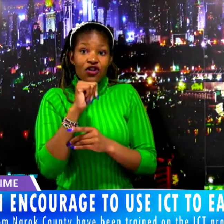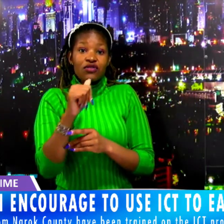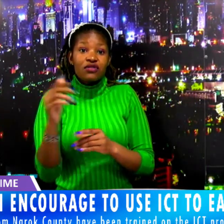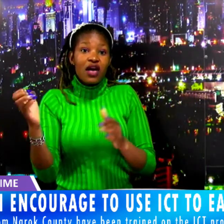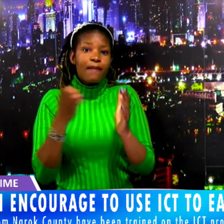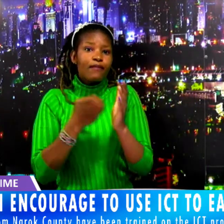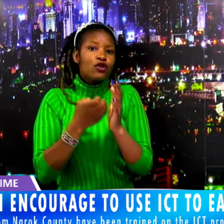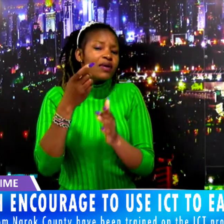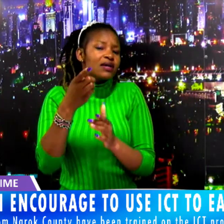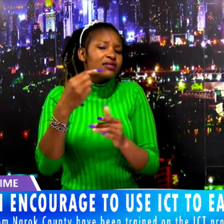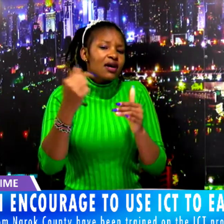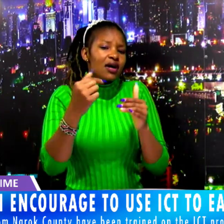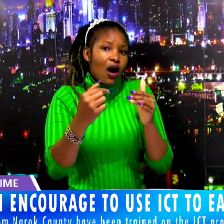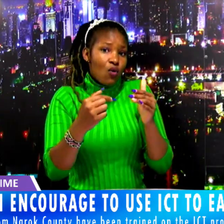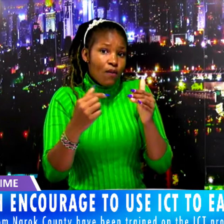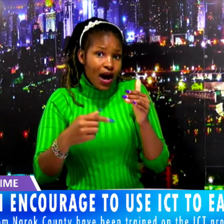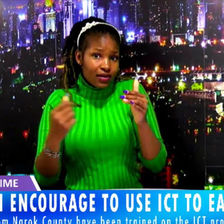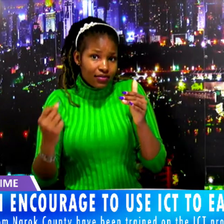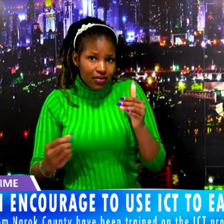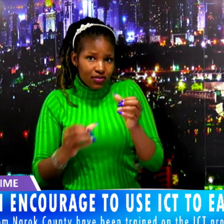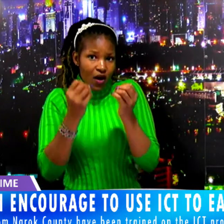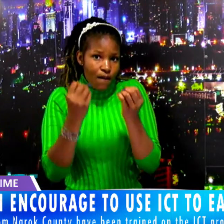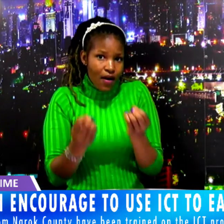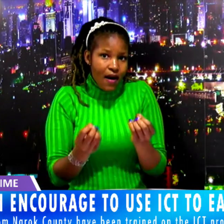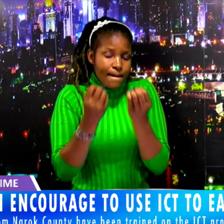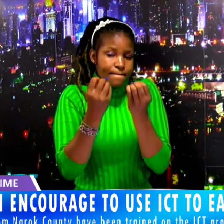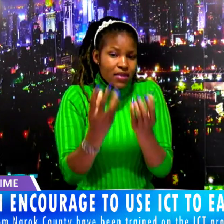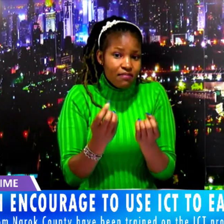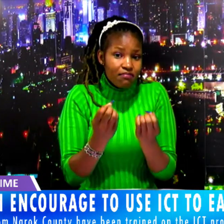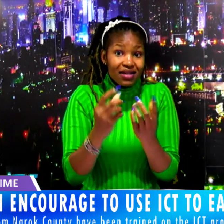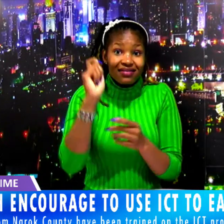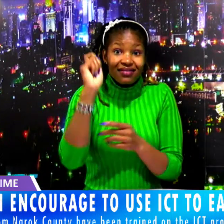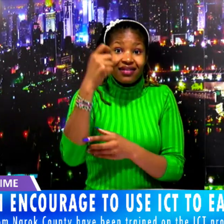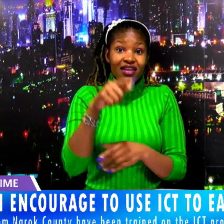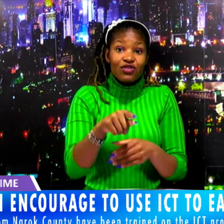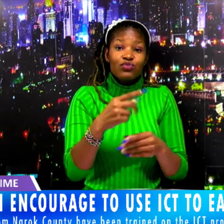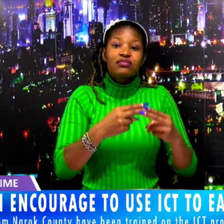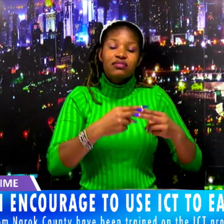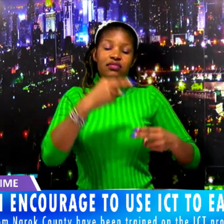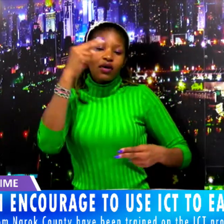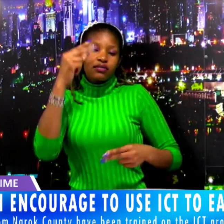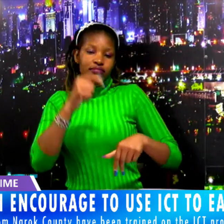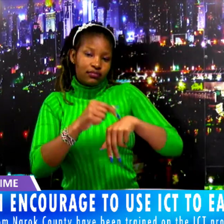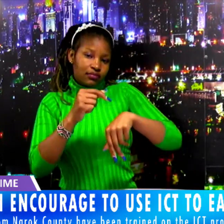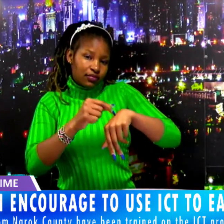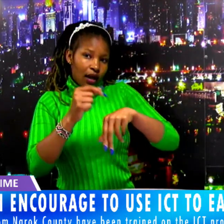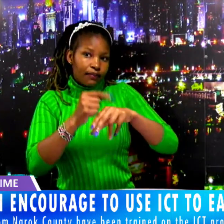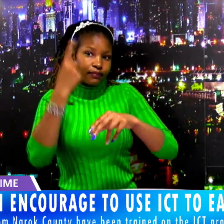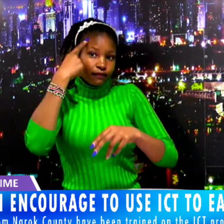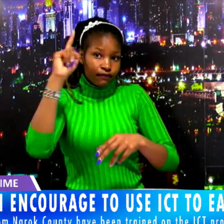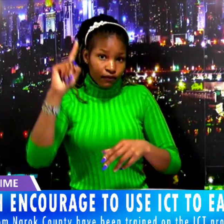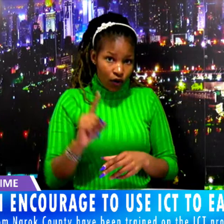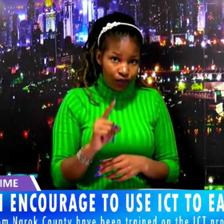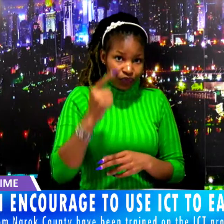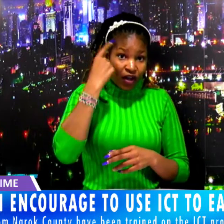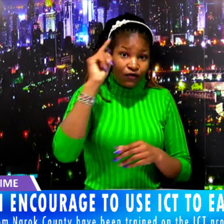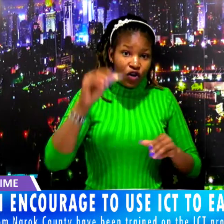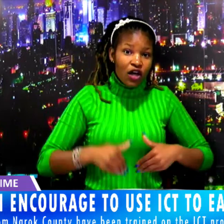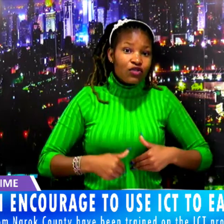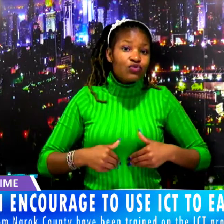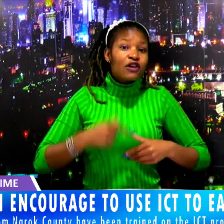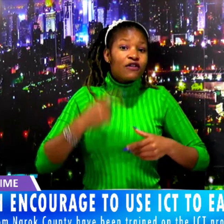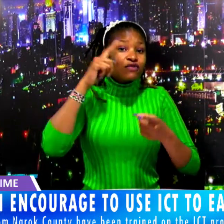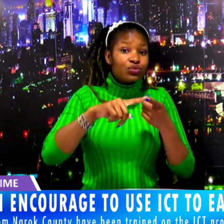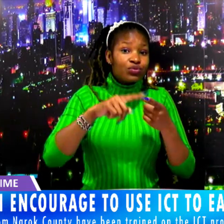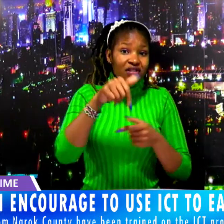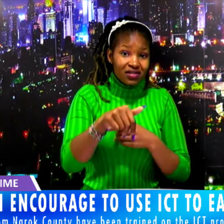Nairimo noted that due to unemployment among many Kenyans, it's high time for the youth to embrace